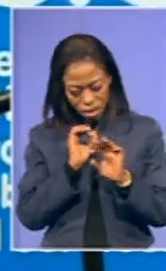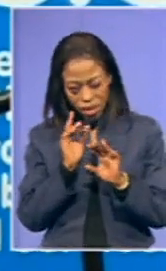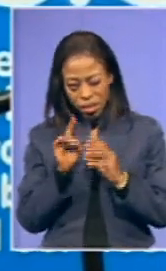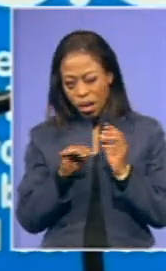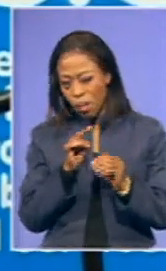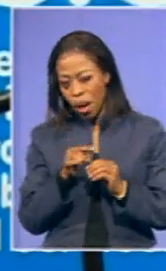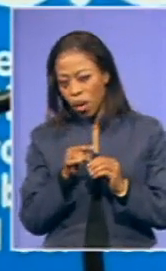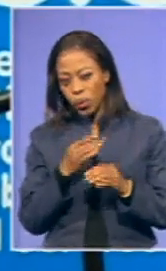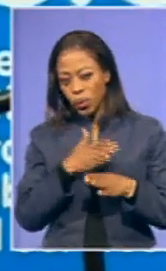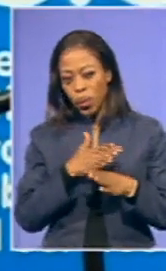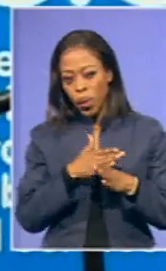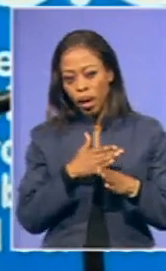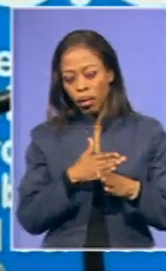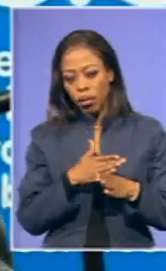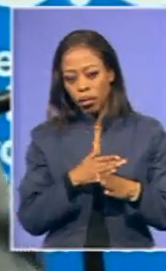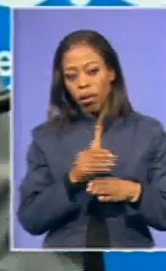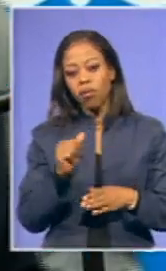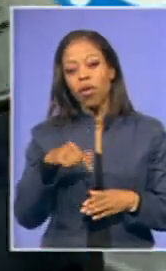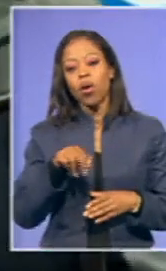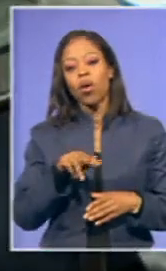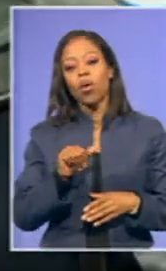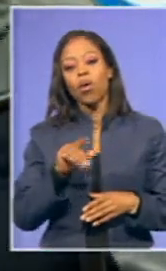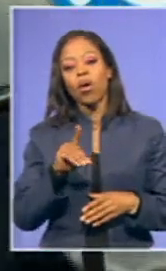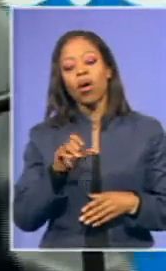on the scope of work, aqueduct 1 and 2. Now,